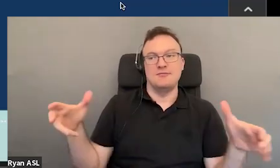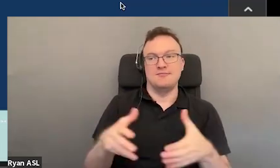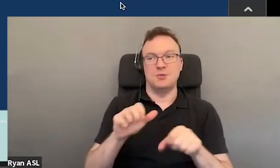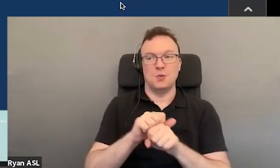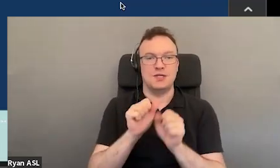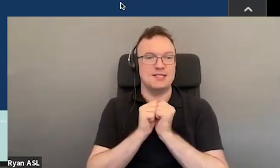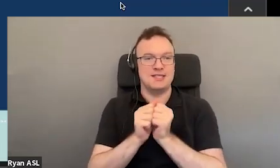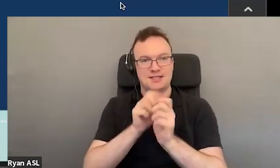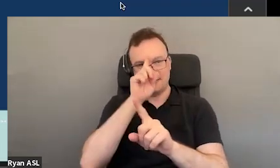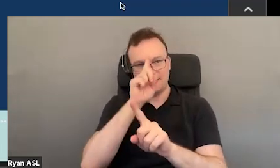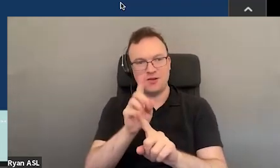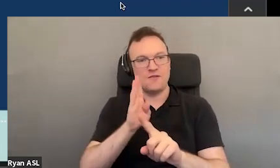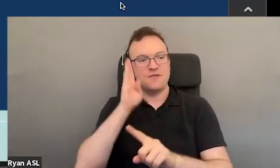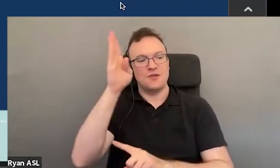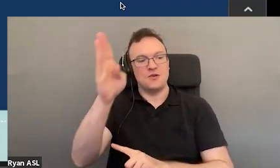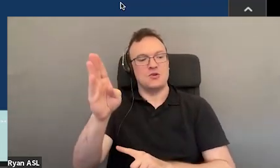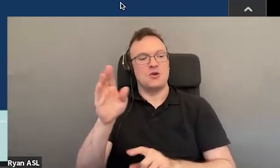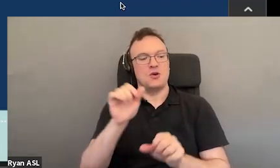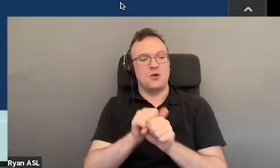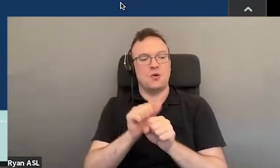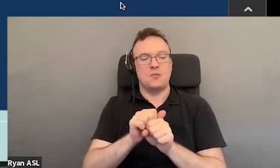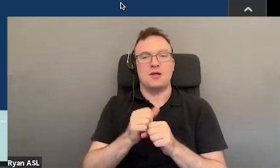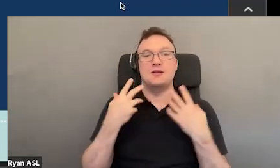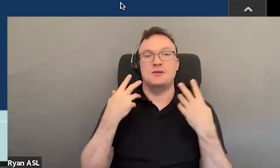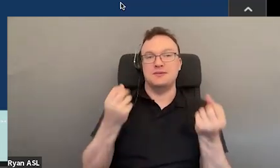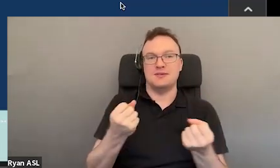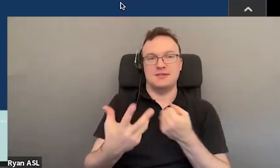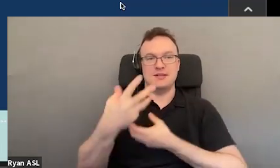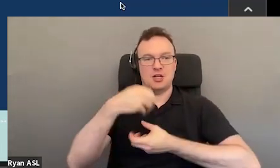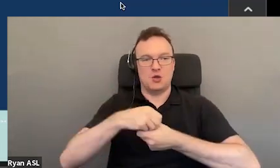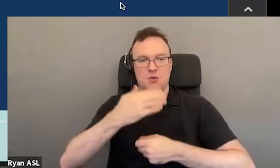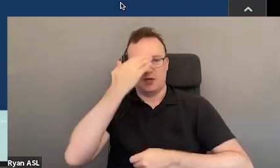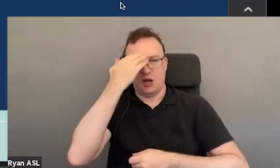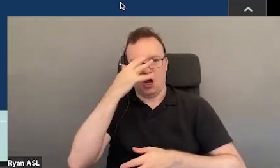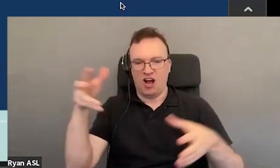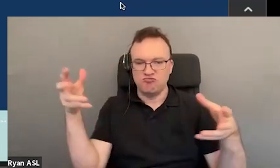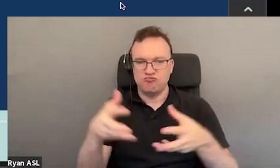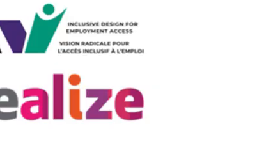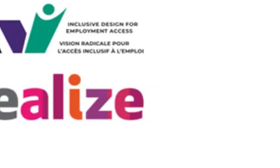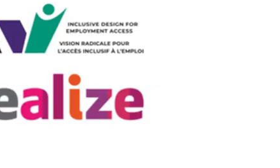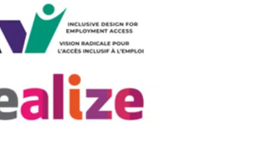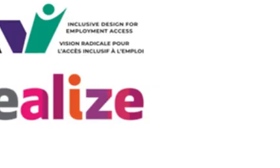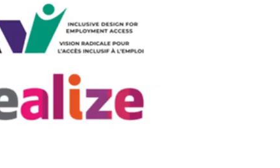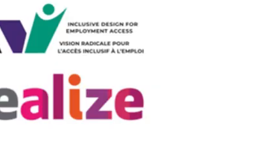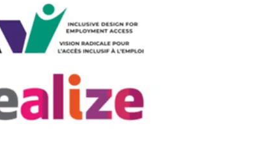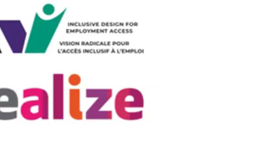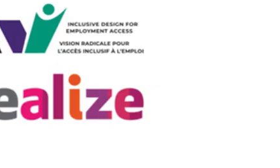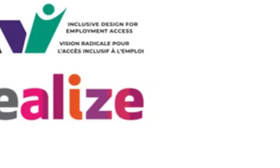together towards a future where workplace wellness, inclusion, and knowledge converge harmoniously.